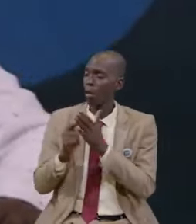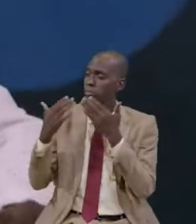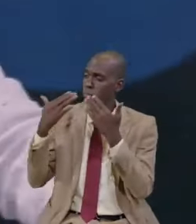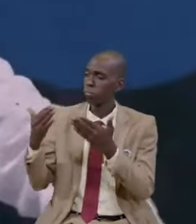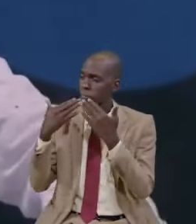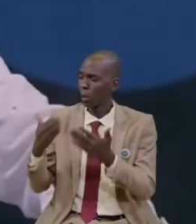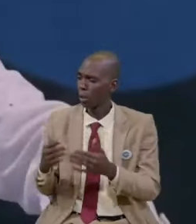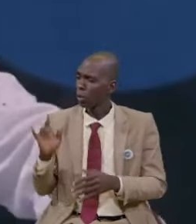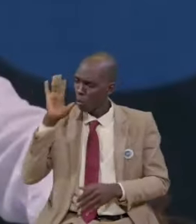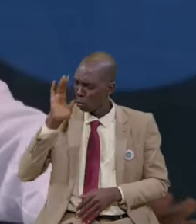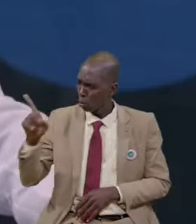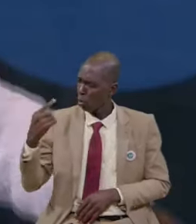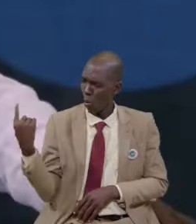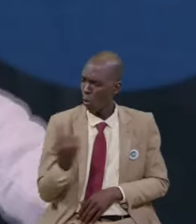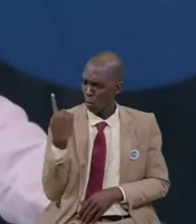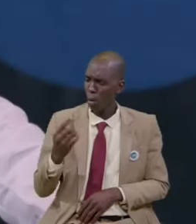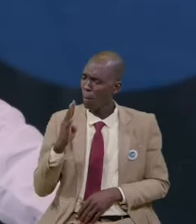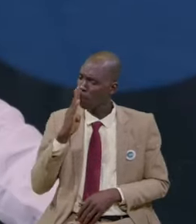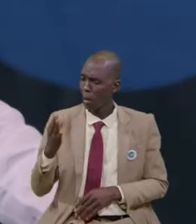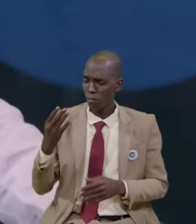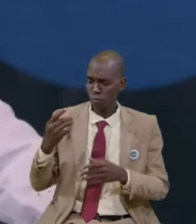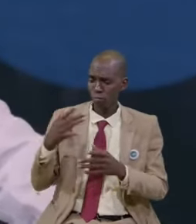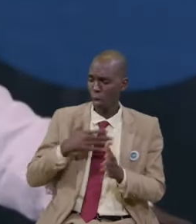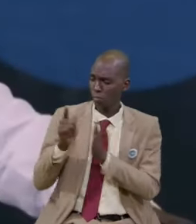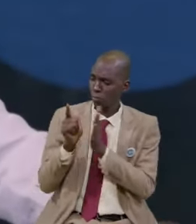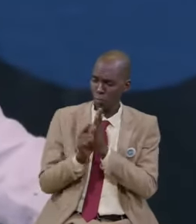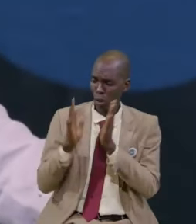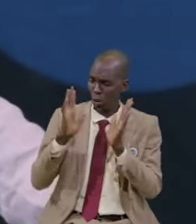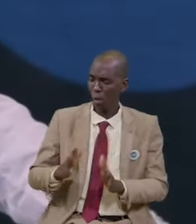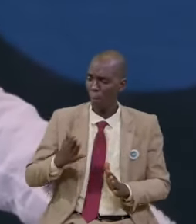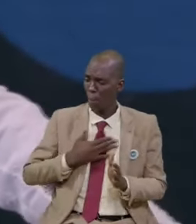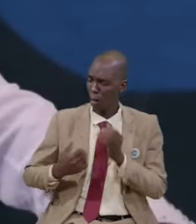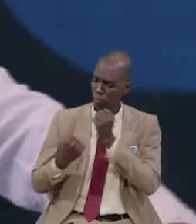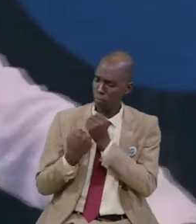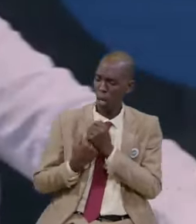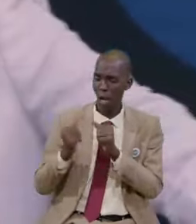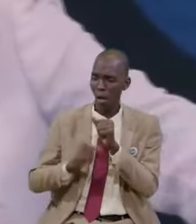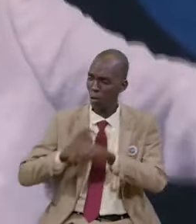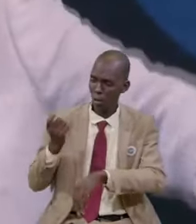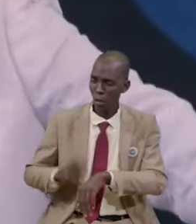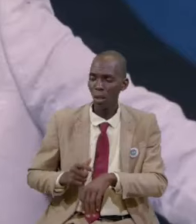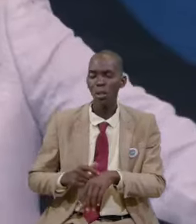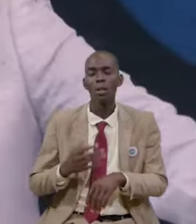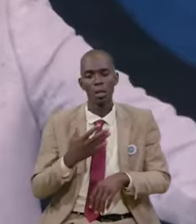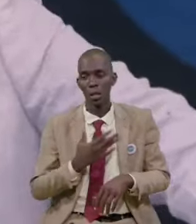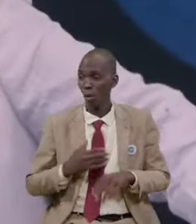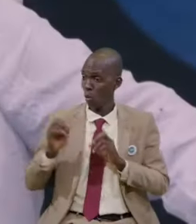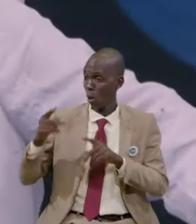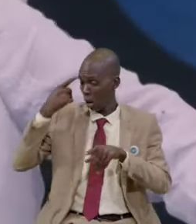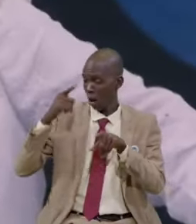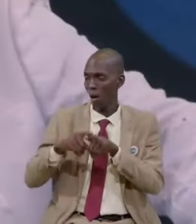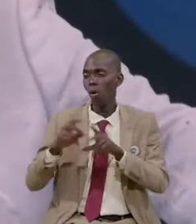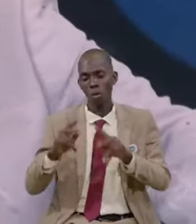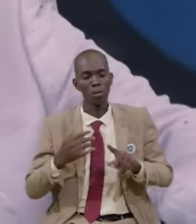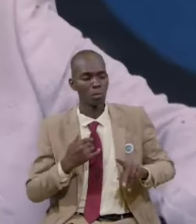advocate? Yes, I volunteer to be always your advocate. The following day, they want to steal a bigger amount than